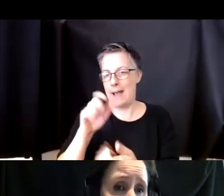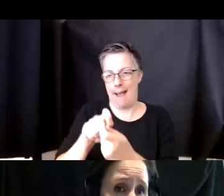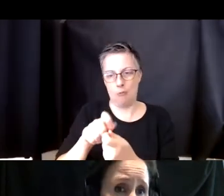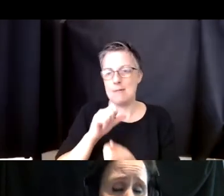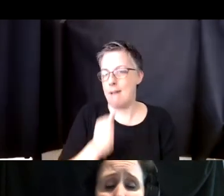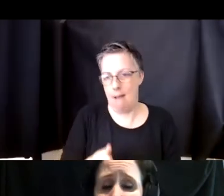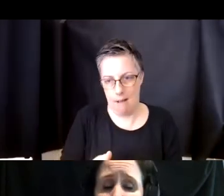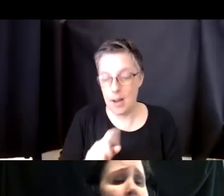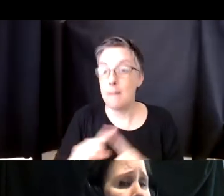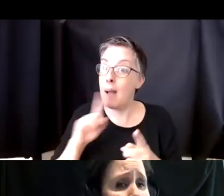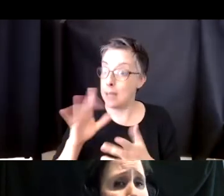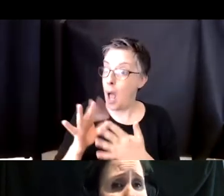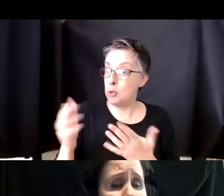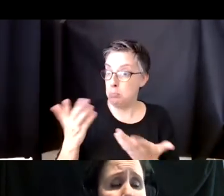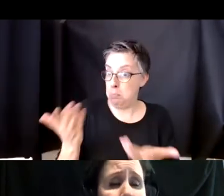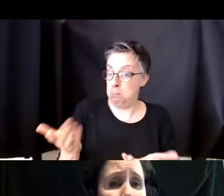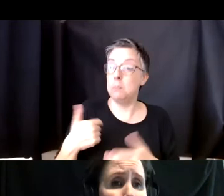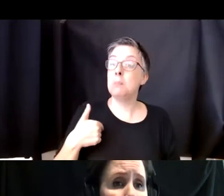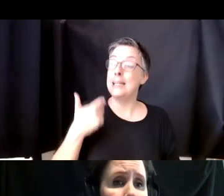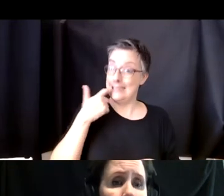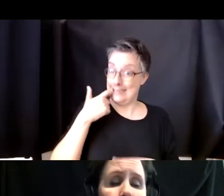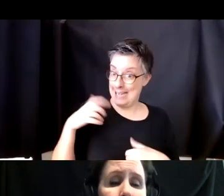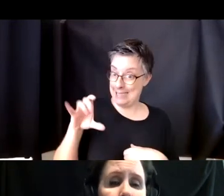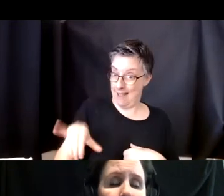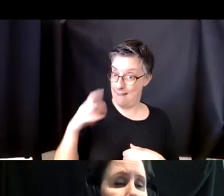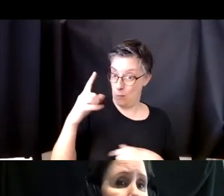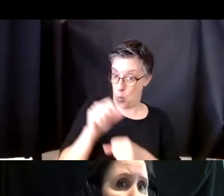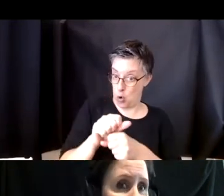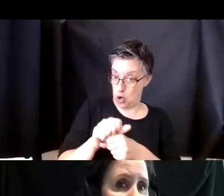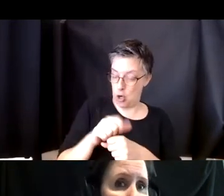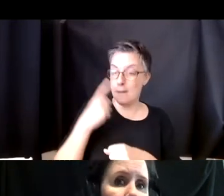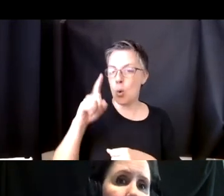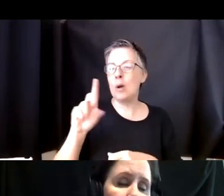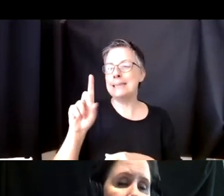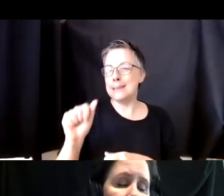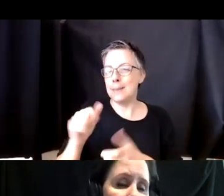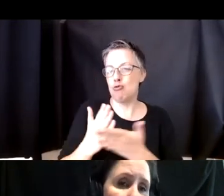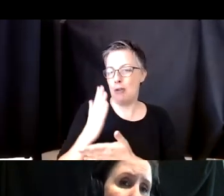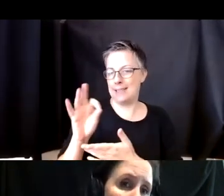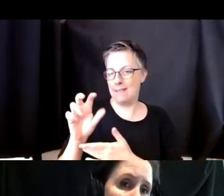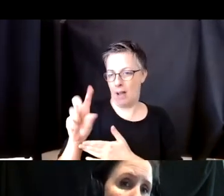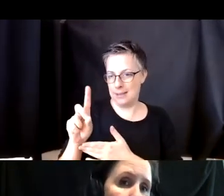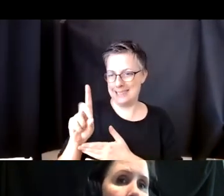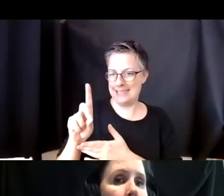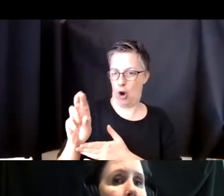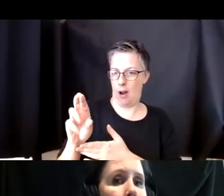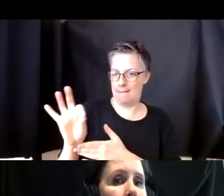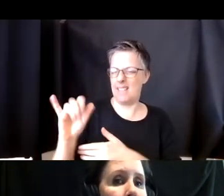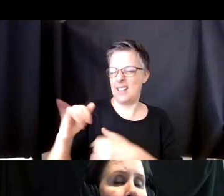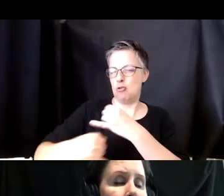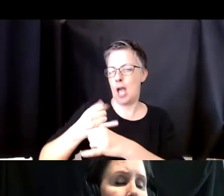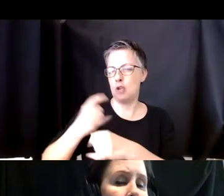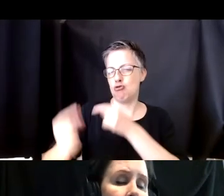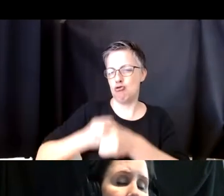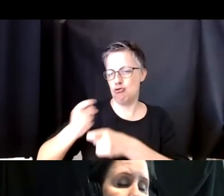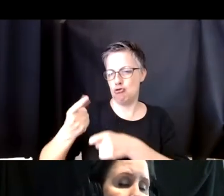an option. I did this recently for work for Disability Rights Fund, which is an international grant maker. So I took